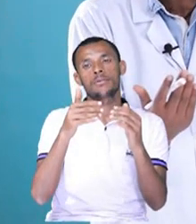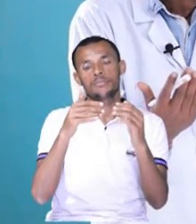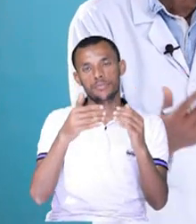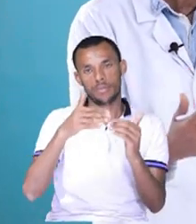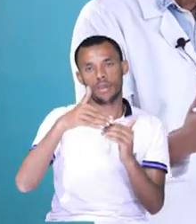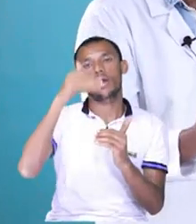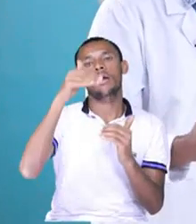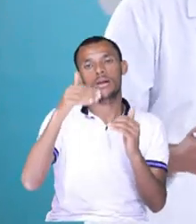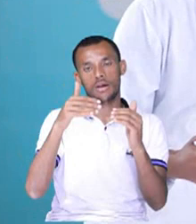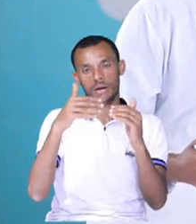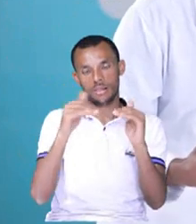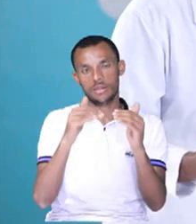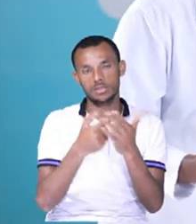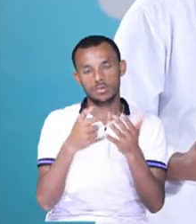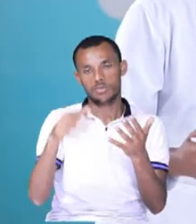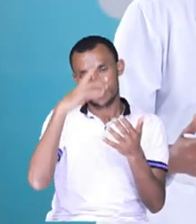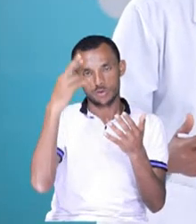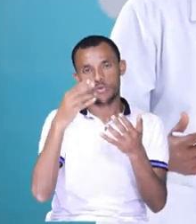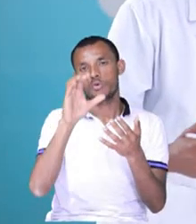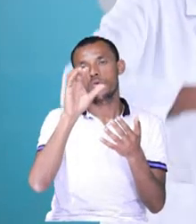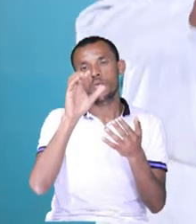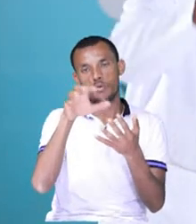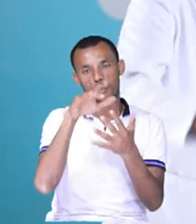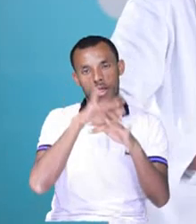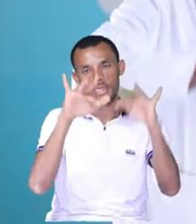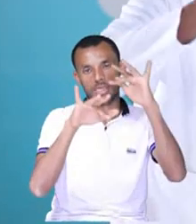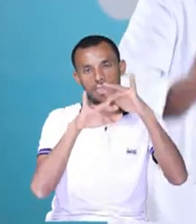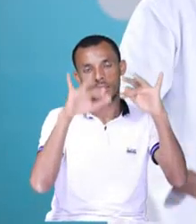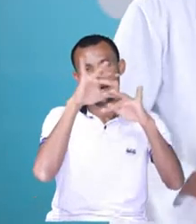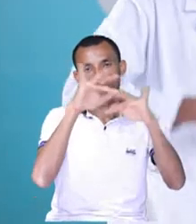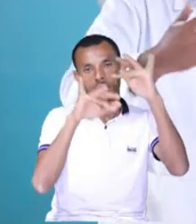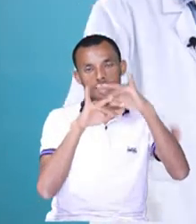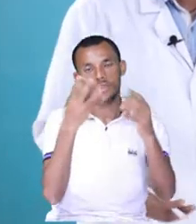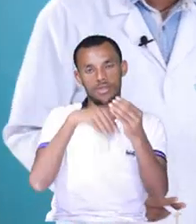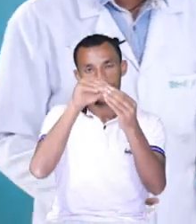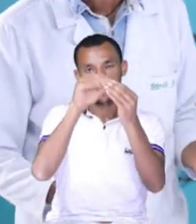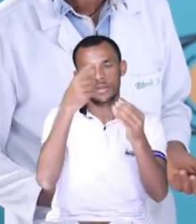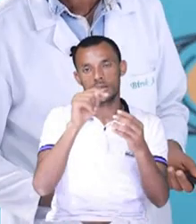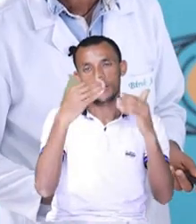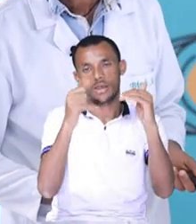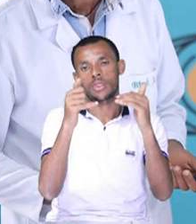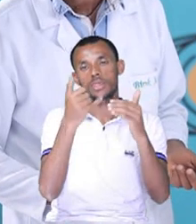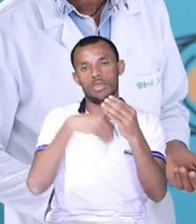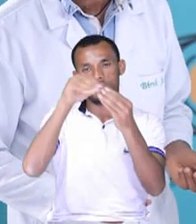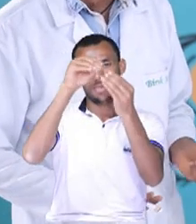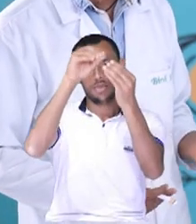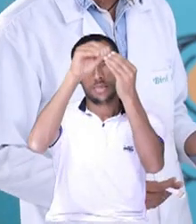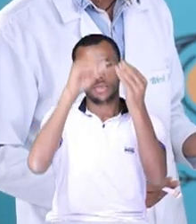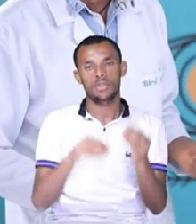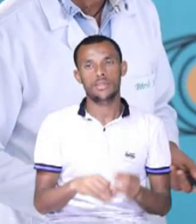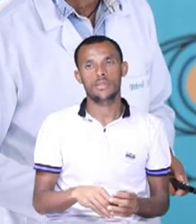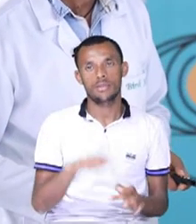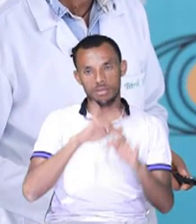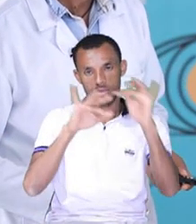This is because of collision. This is because contact. The contact, the collision increases, the rates of chemical reaction also